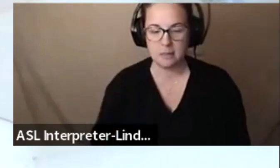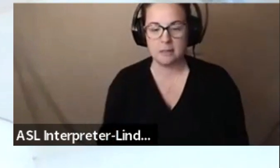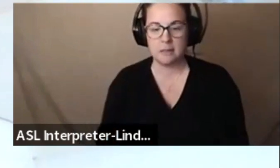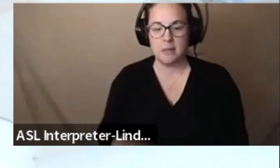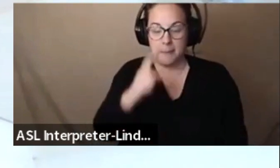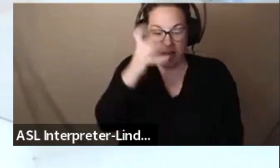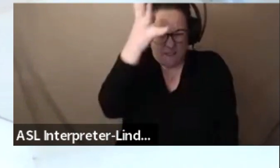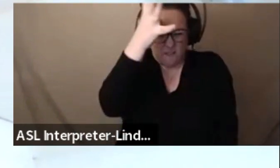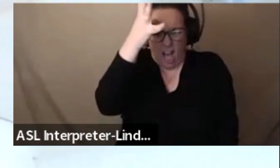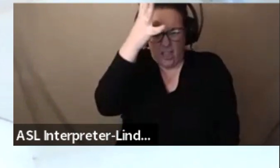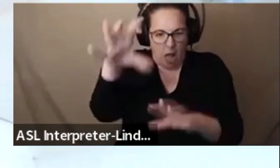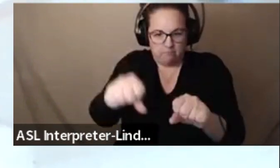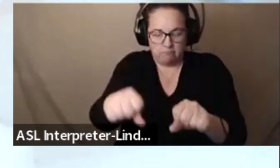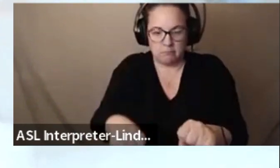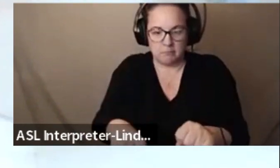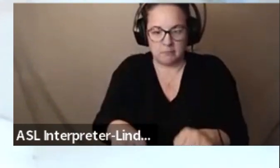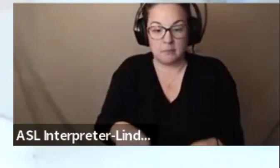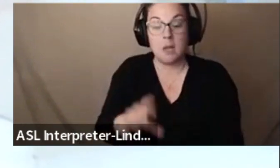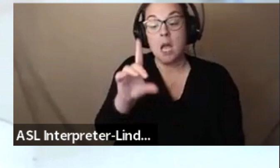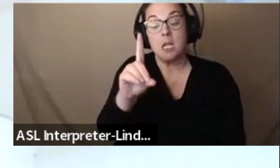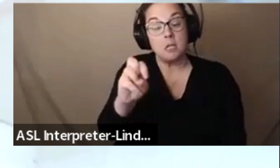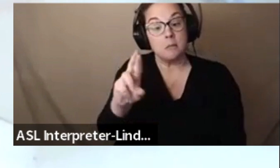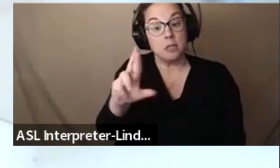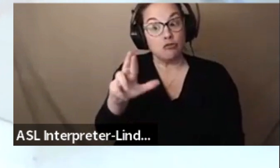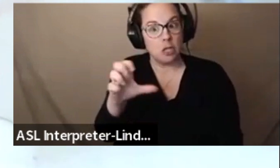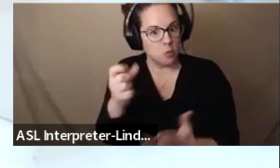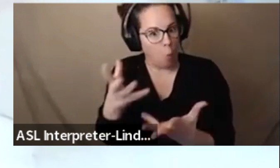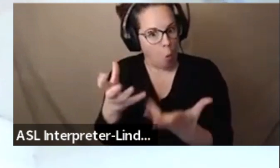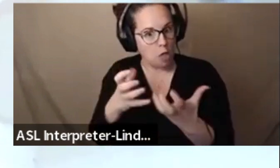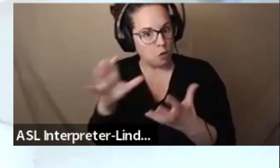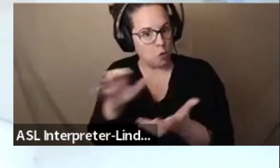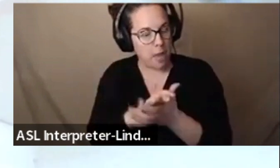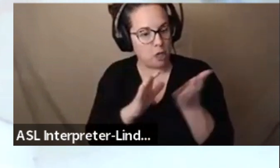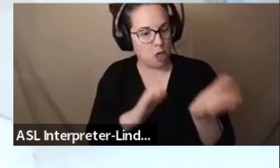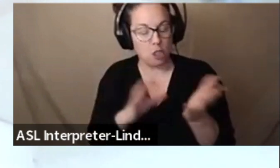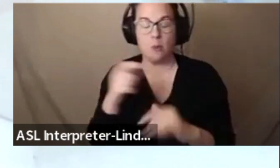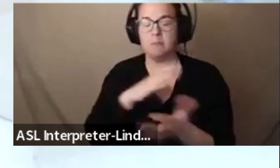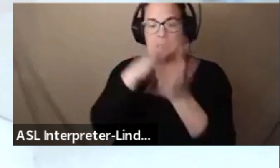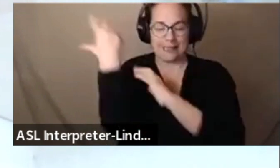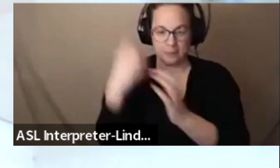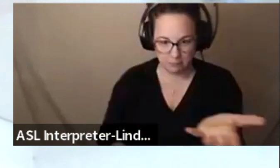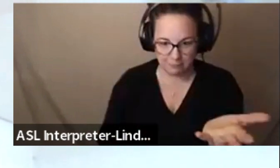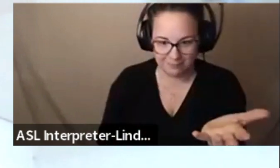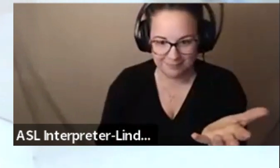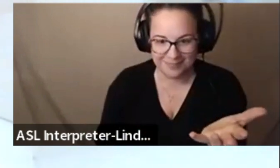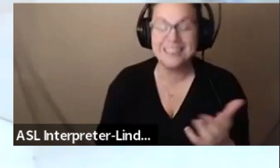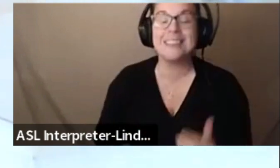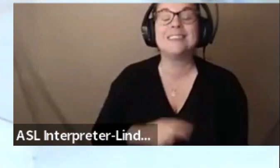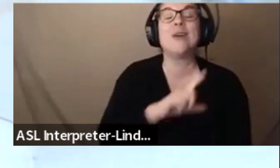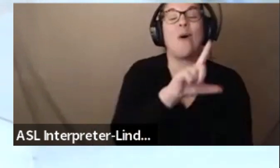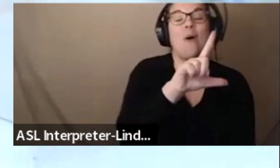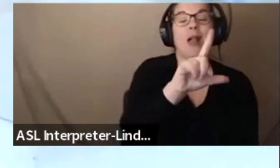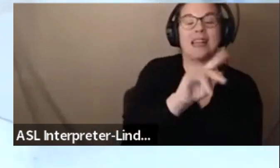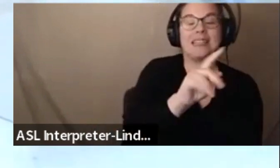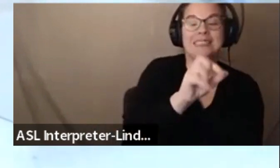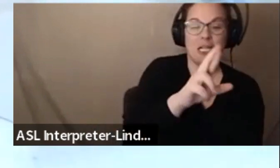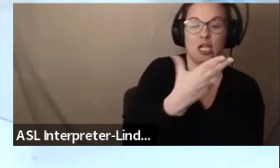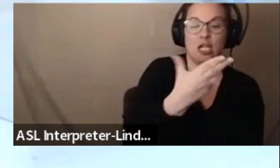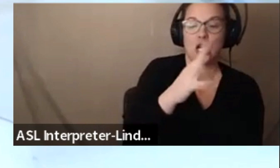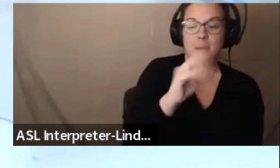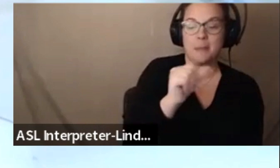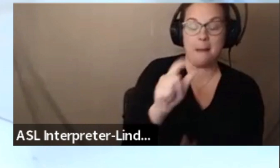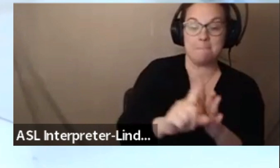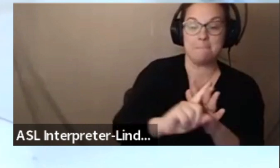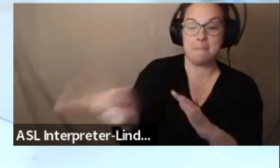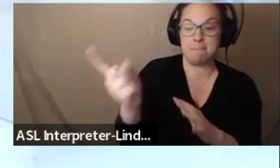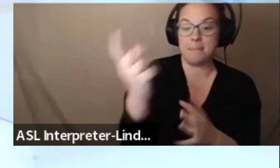away, because the father just says, you're marrying Demetrius, and Demetrius wants to marry her. So it's a big mess. So Lysander and